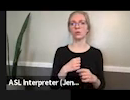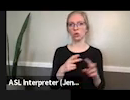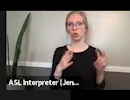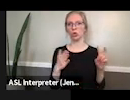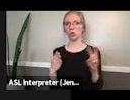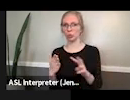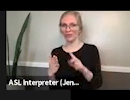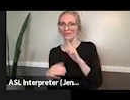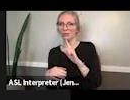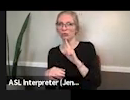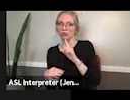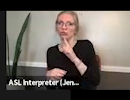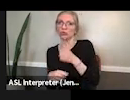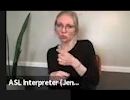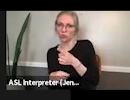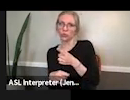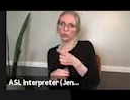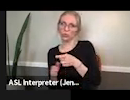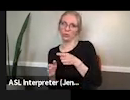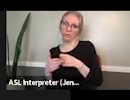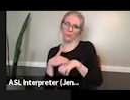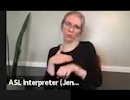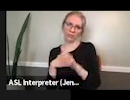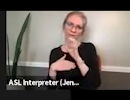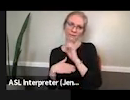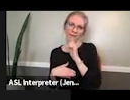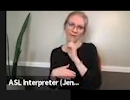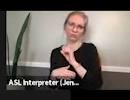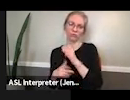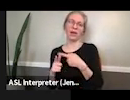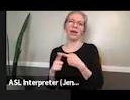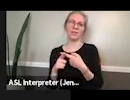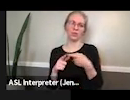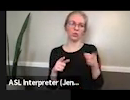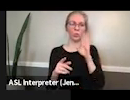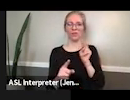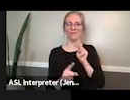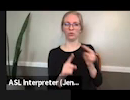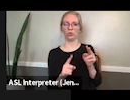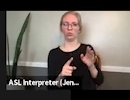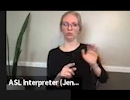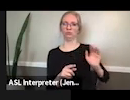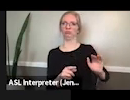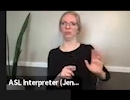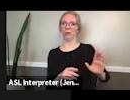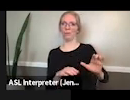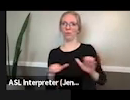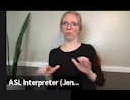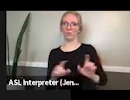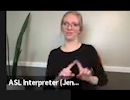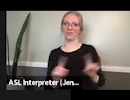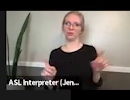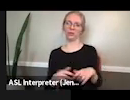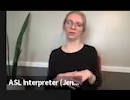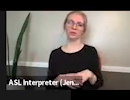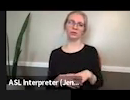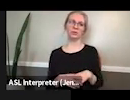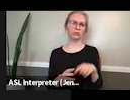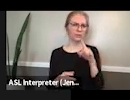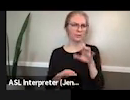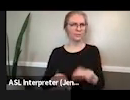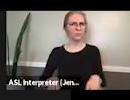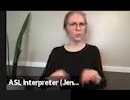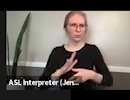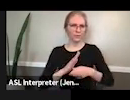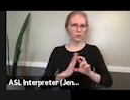age. And I think you will view some of your kids and their performance differently. It's also important to review medical records.